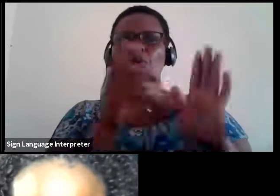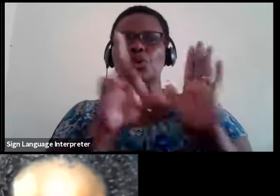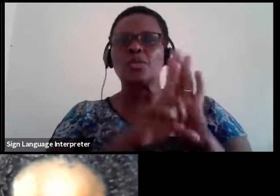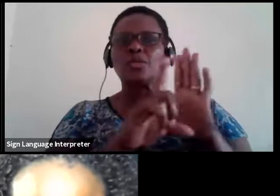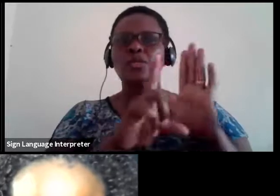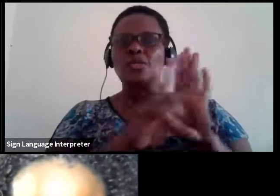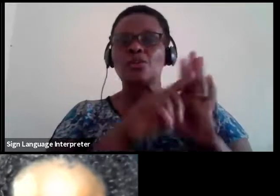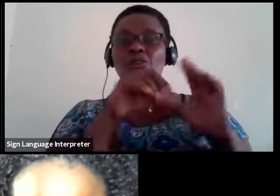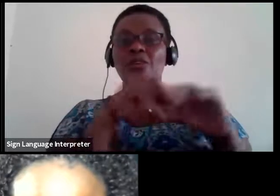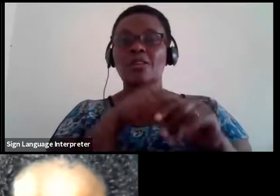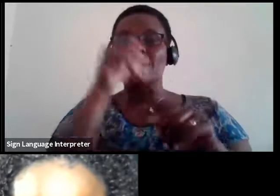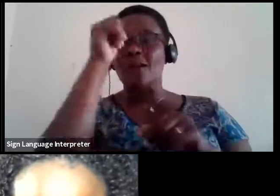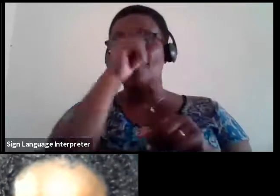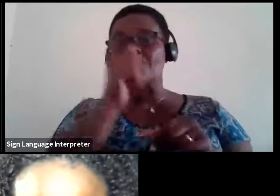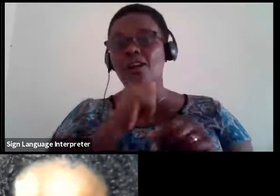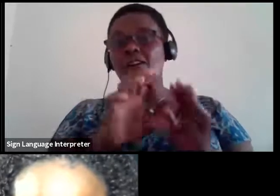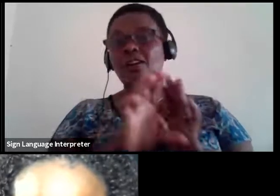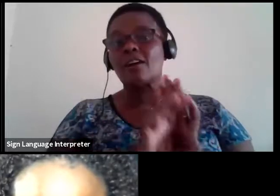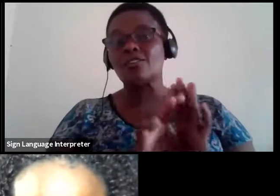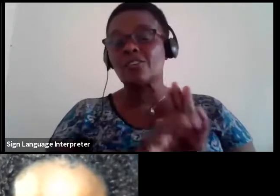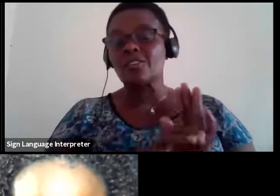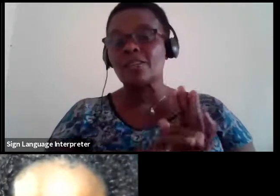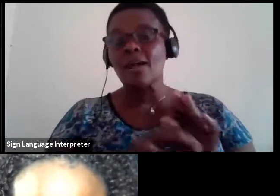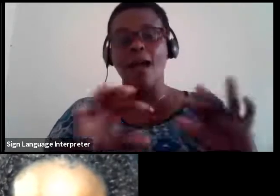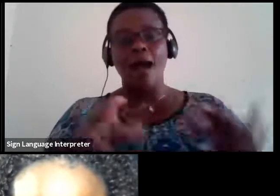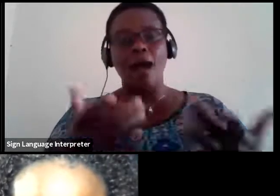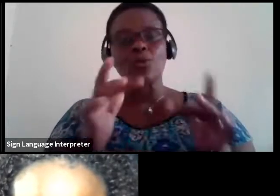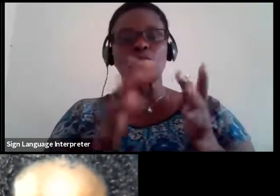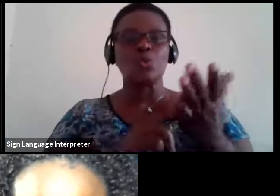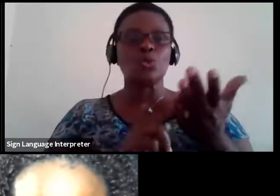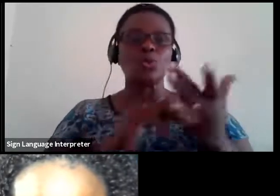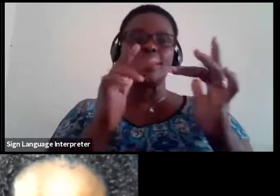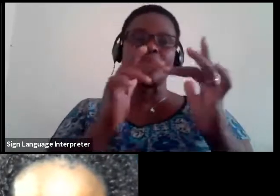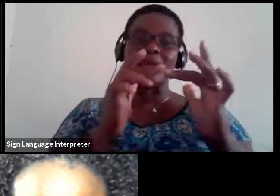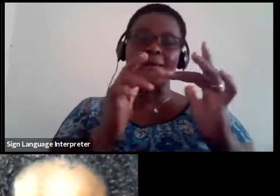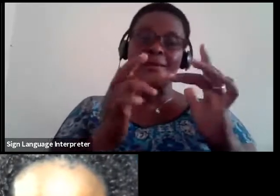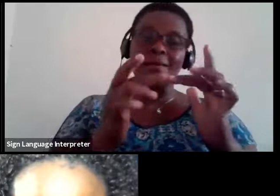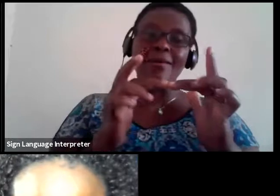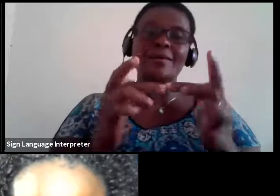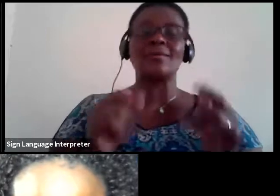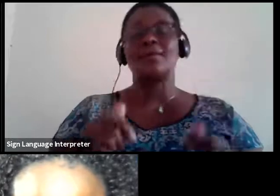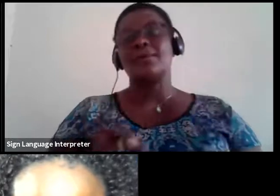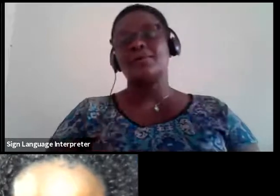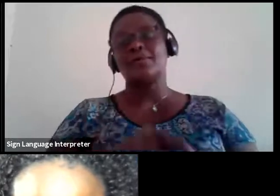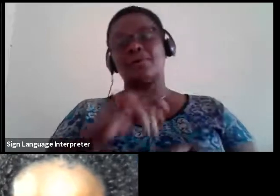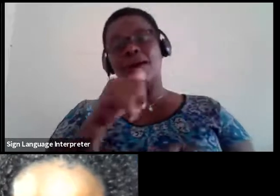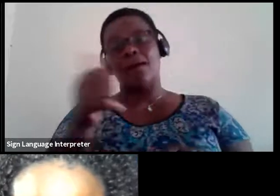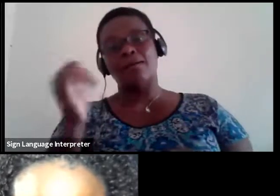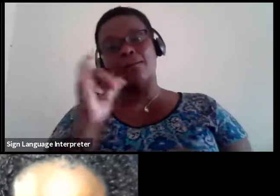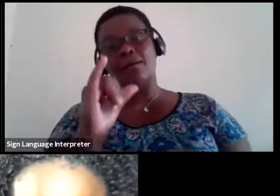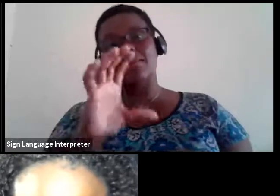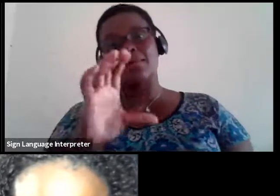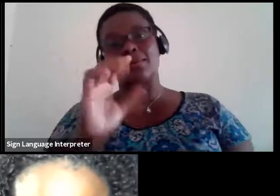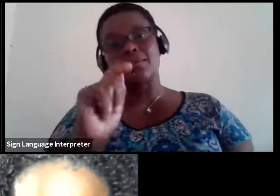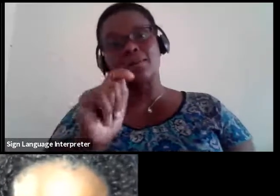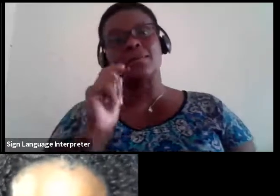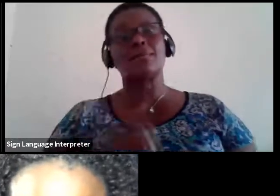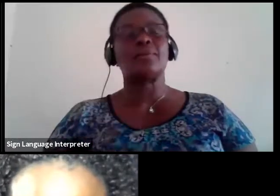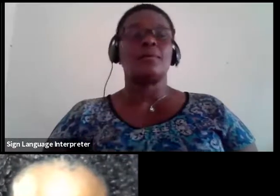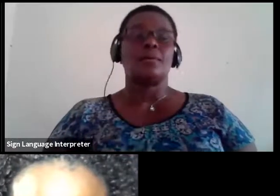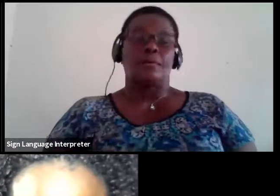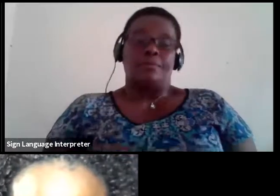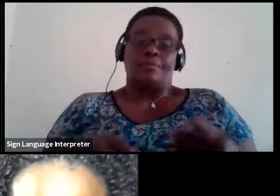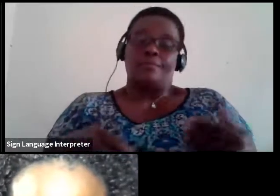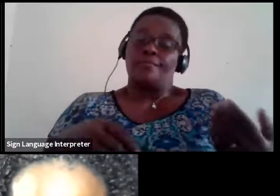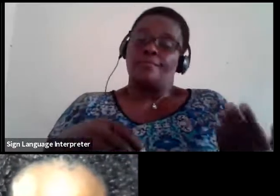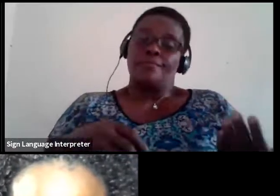countries around the use of the internet, the use of other ICTs and all that. As much as